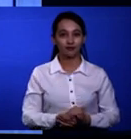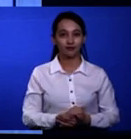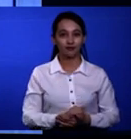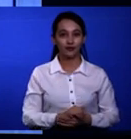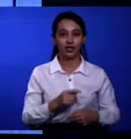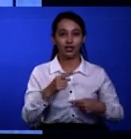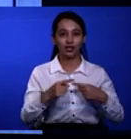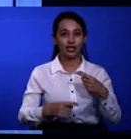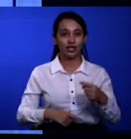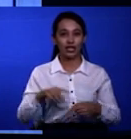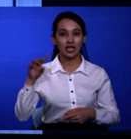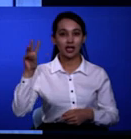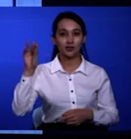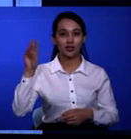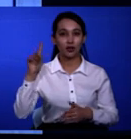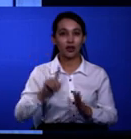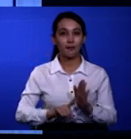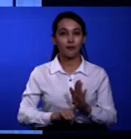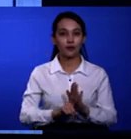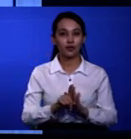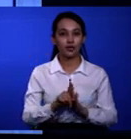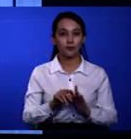Keyingi misolga o'tamiz.